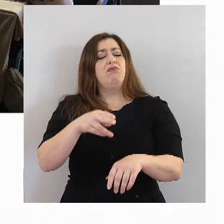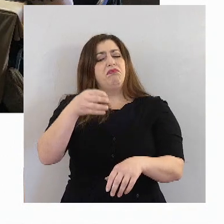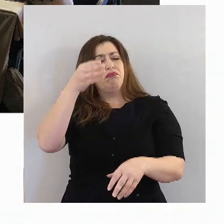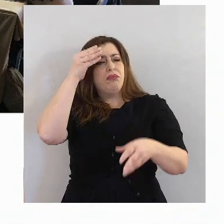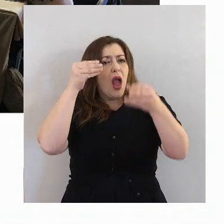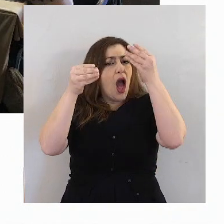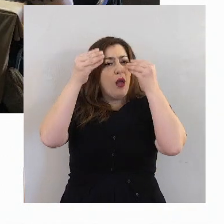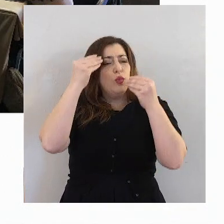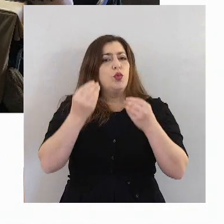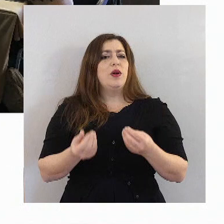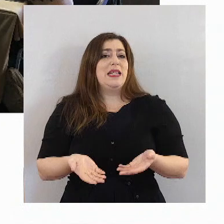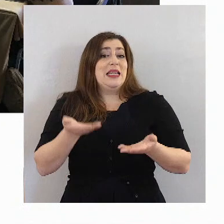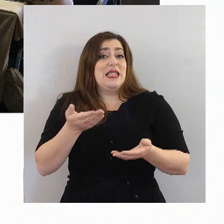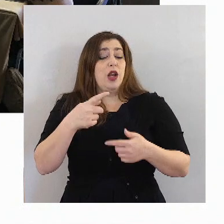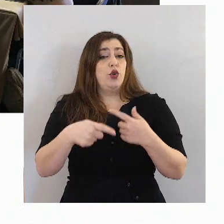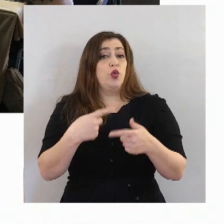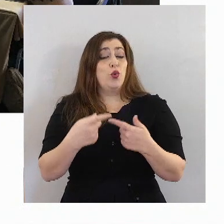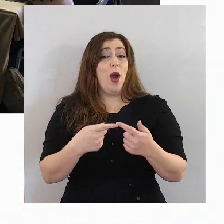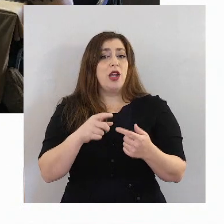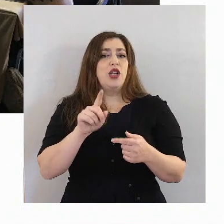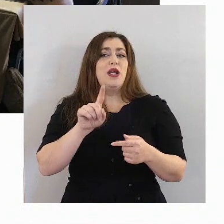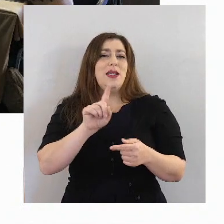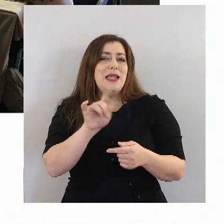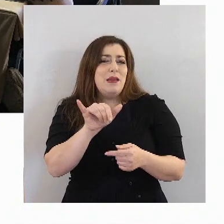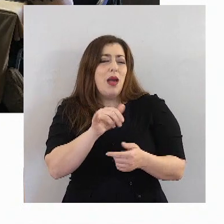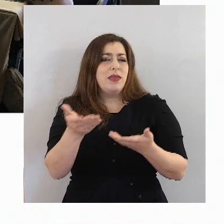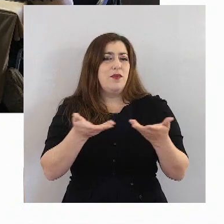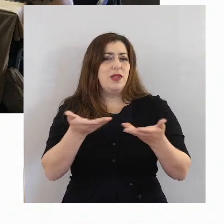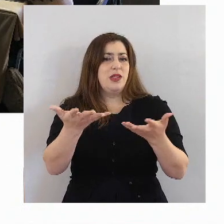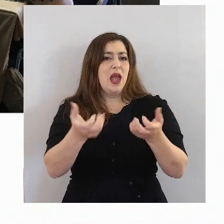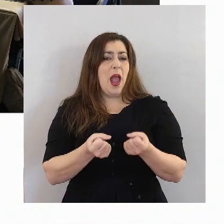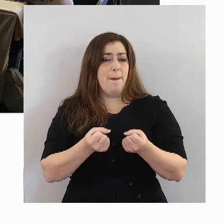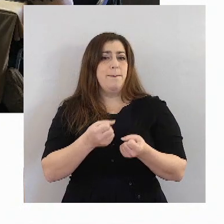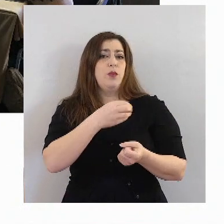trans health services provided at Ghent University Hospital and Transgender Info Point.